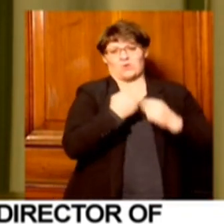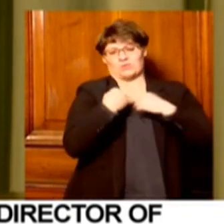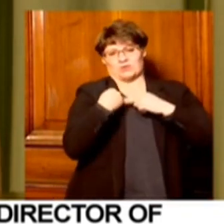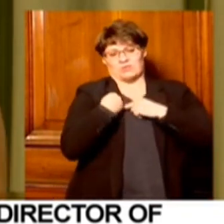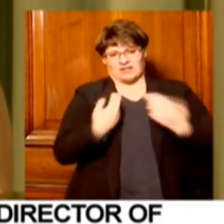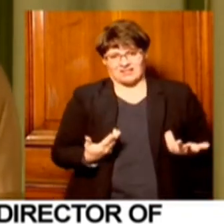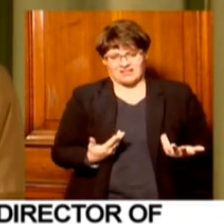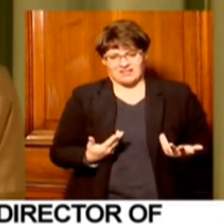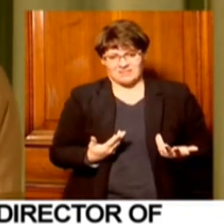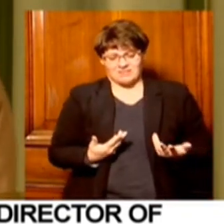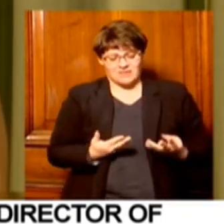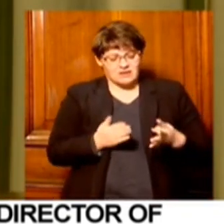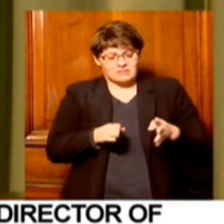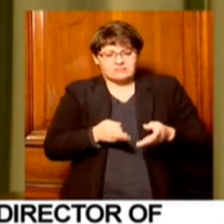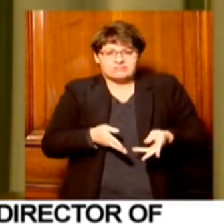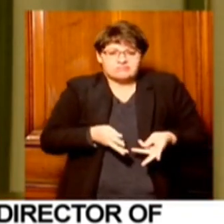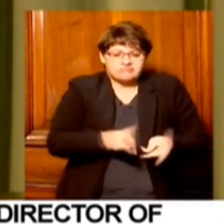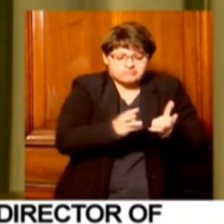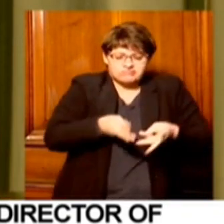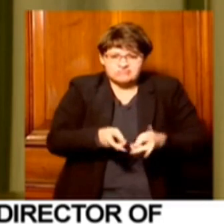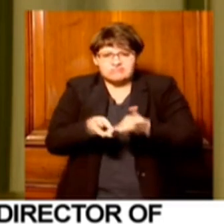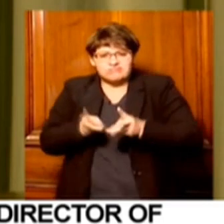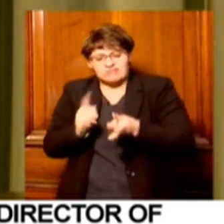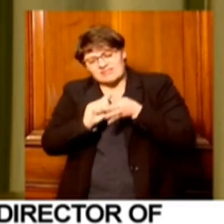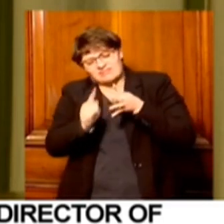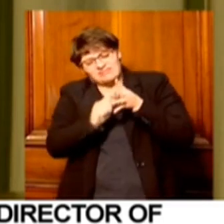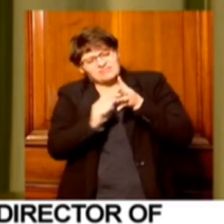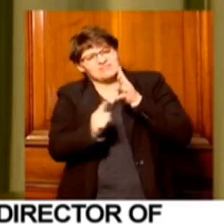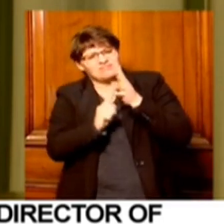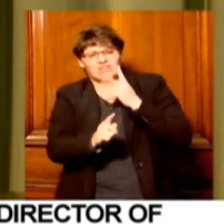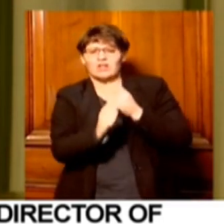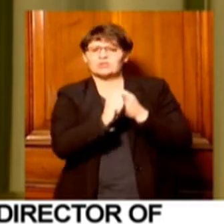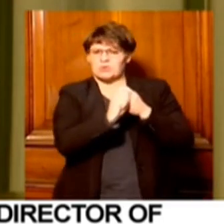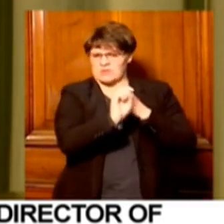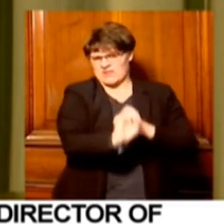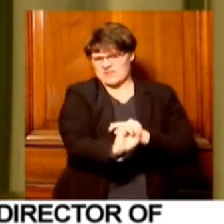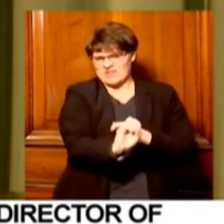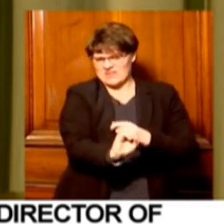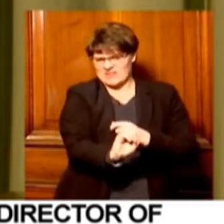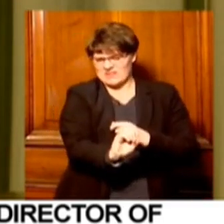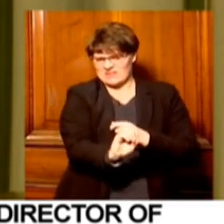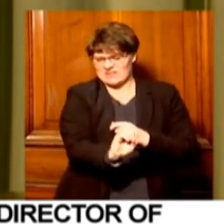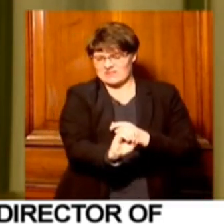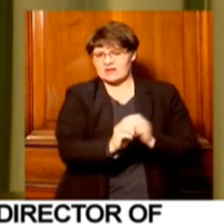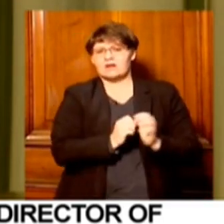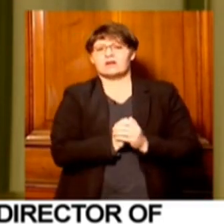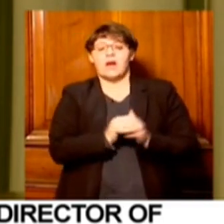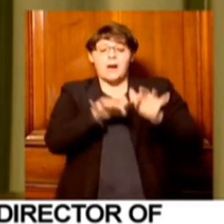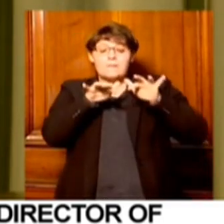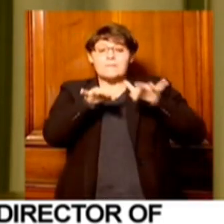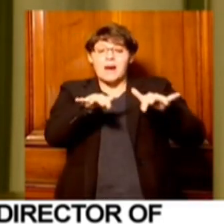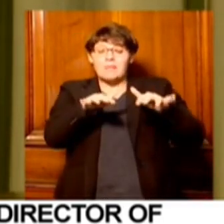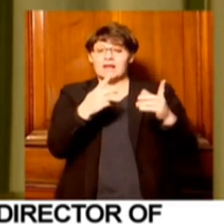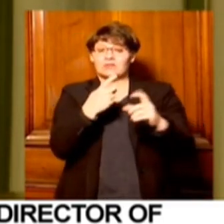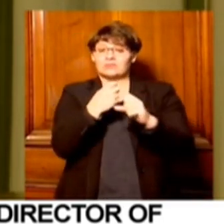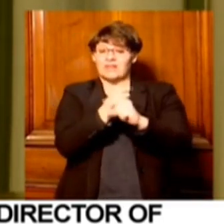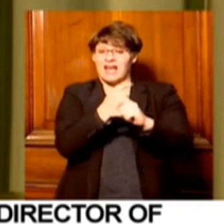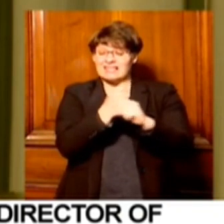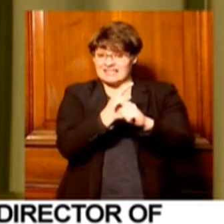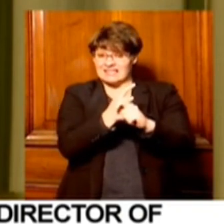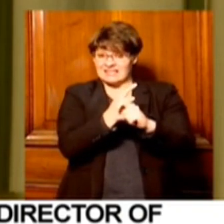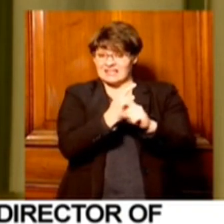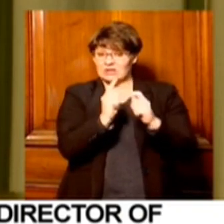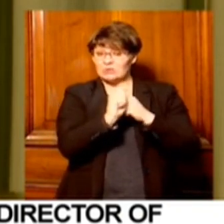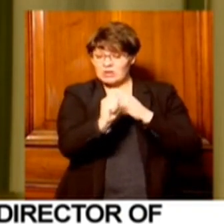various modes of transport, we have no doubt that public transport could pose a